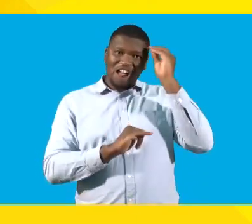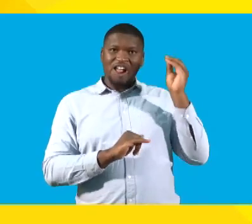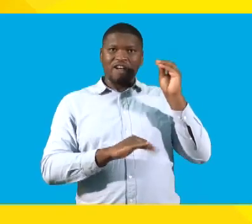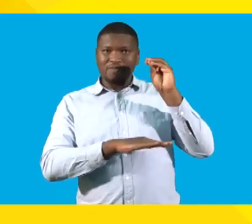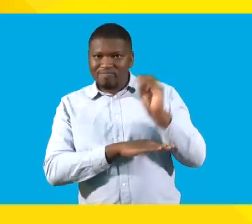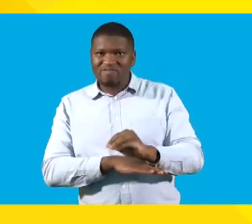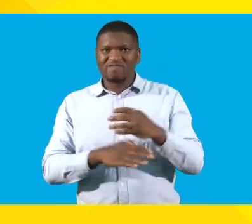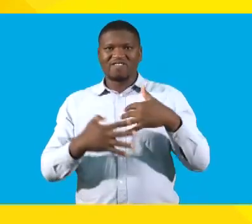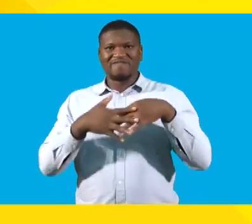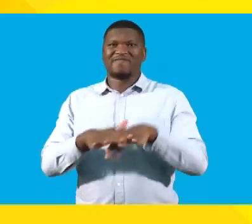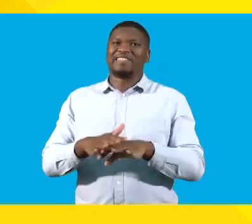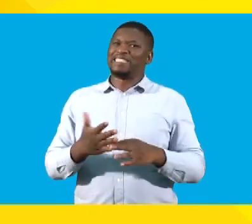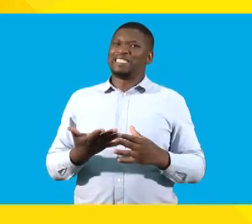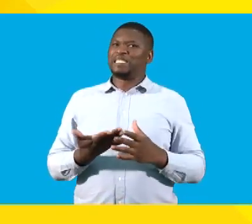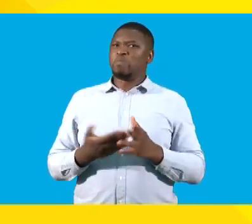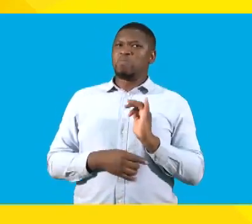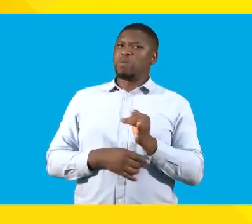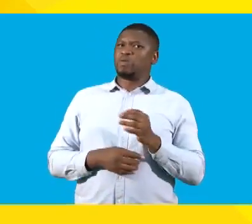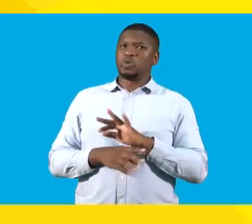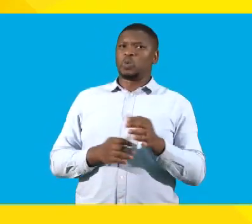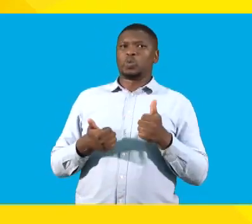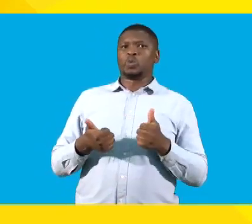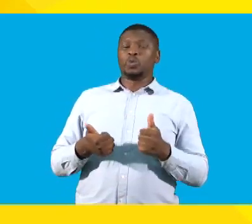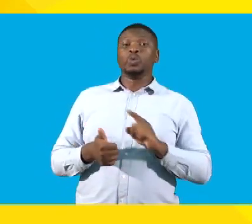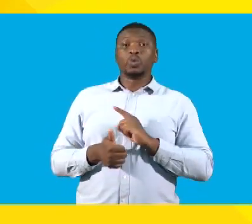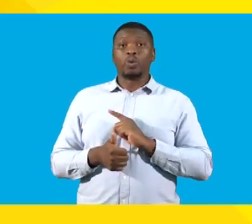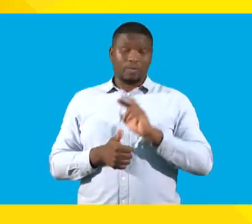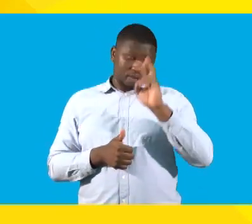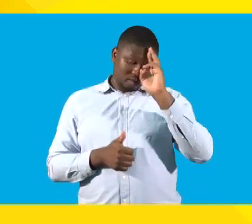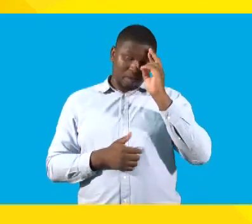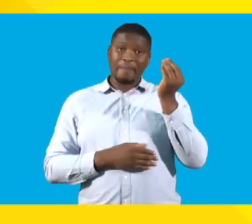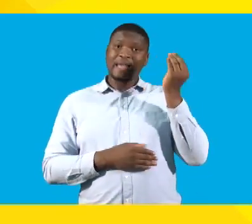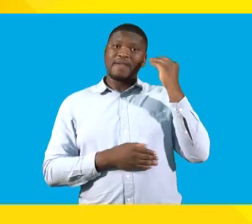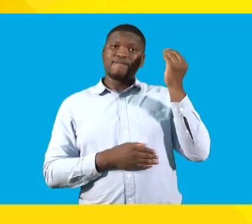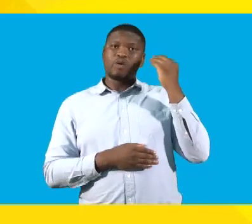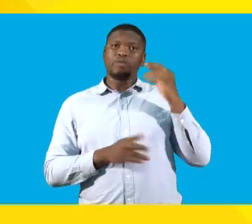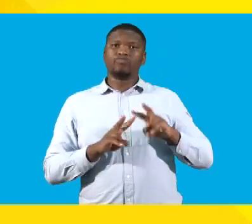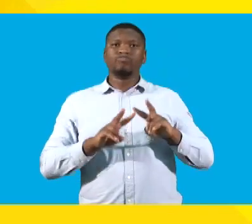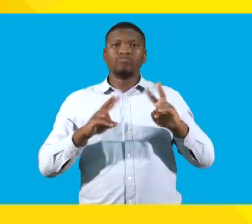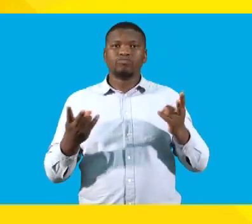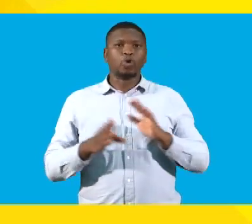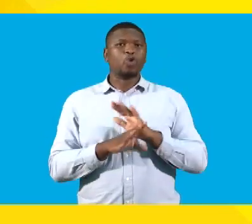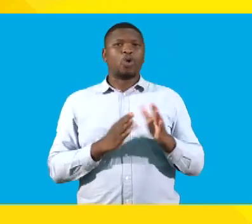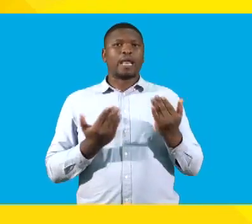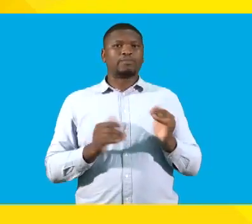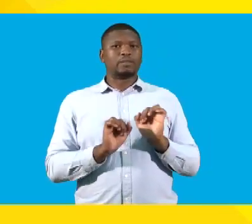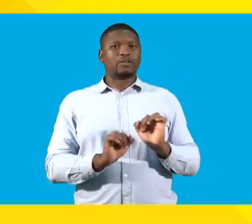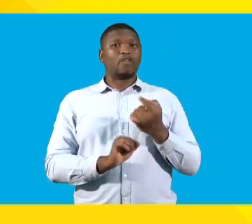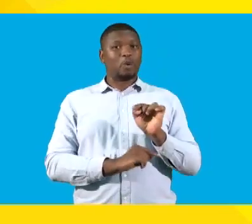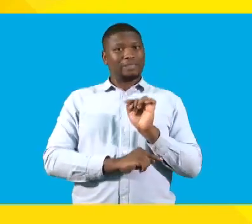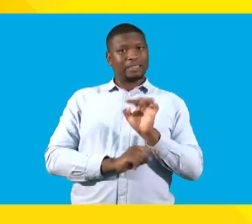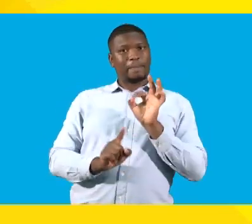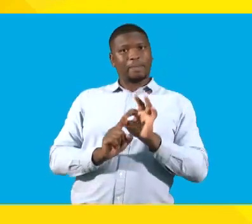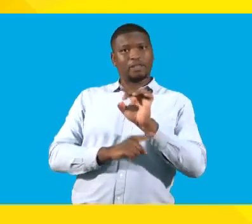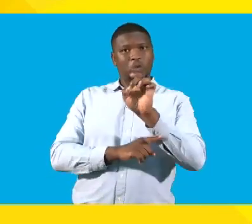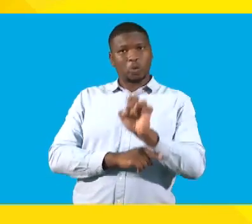and fit it to the new essay question. This is incorrect, as that is not the information that it is expected of you for